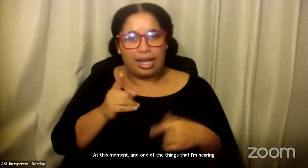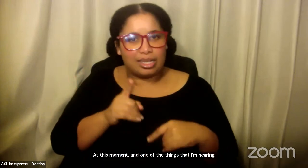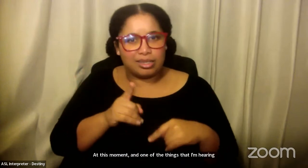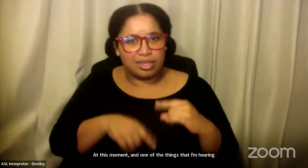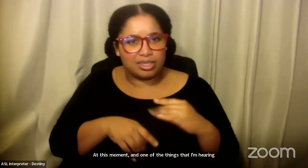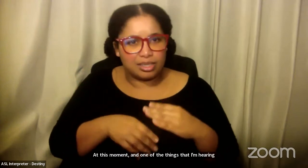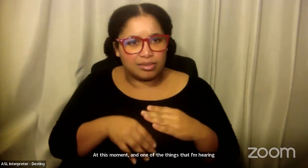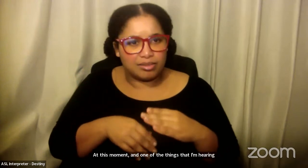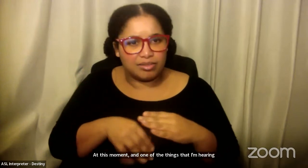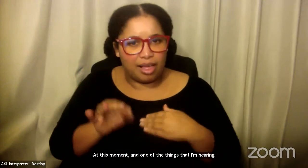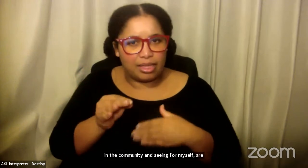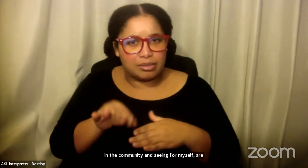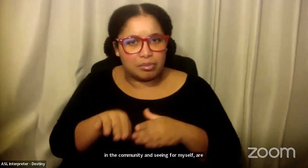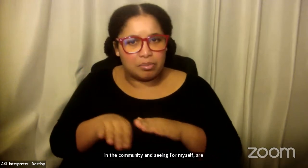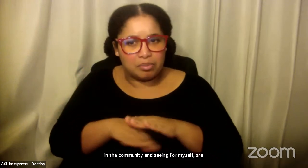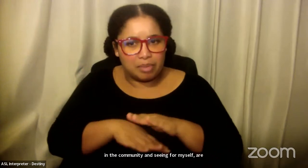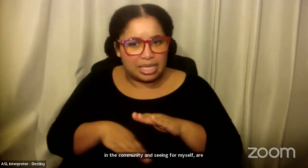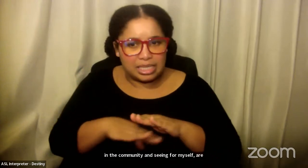get this basic